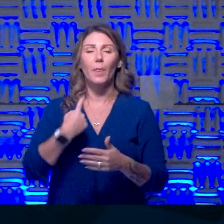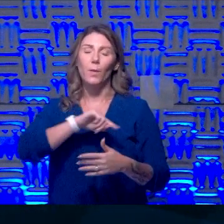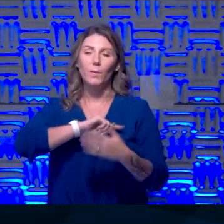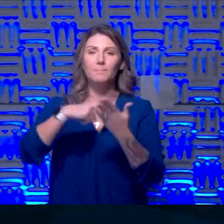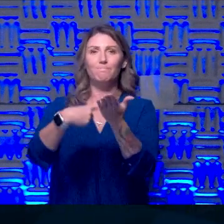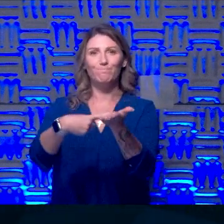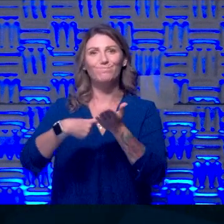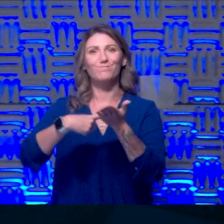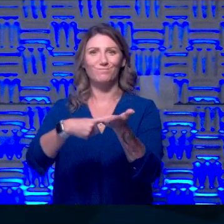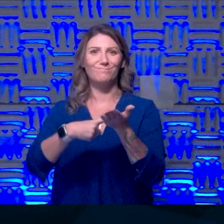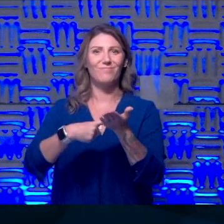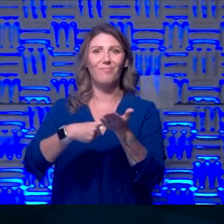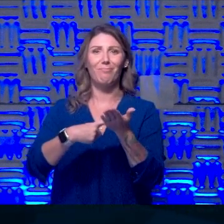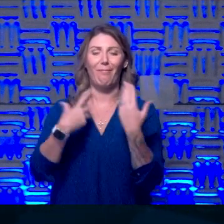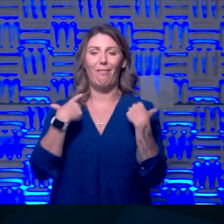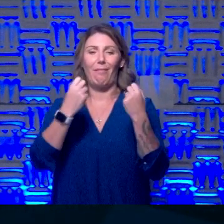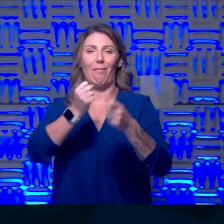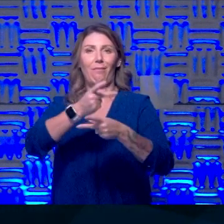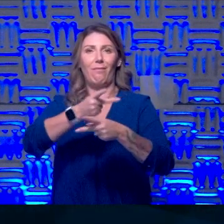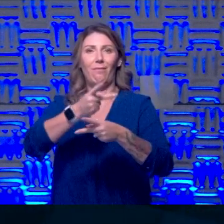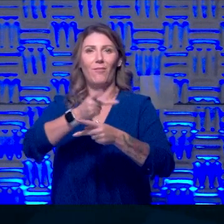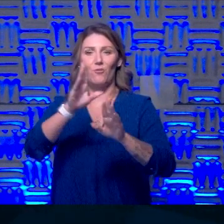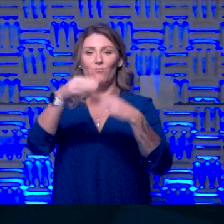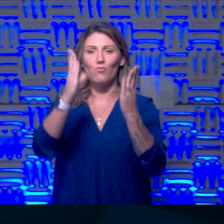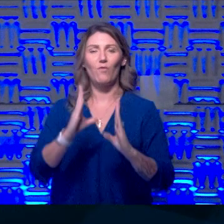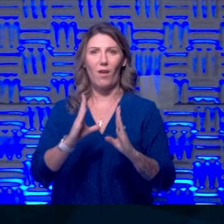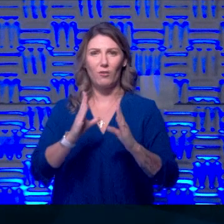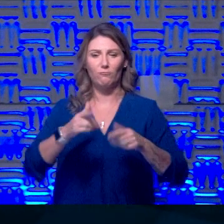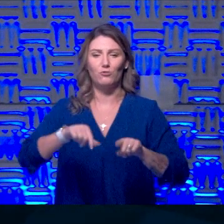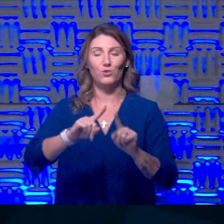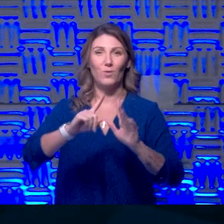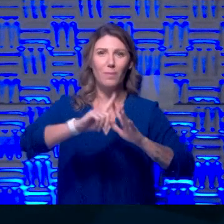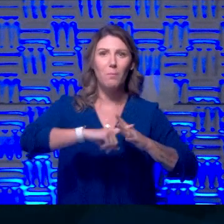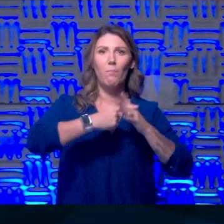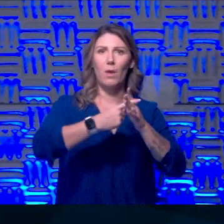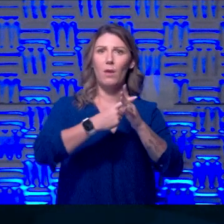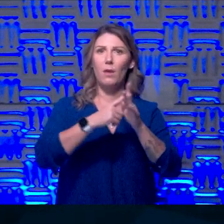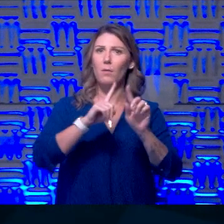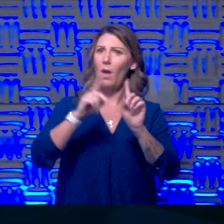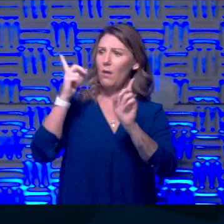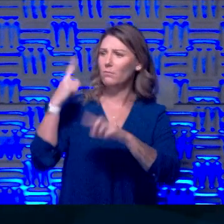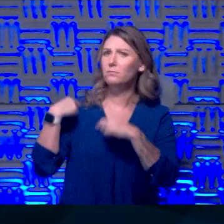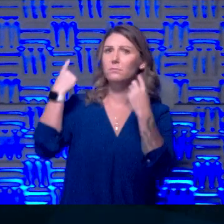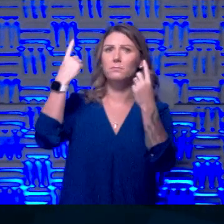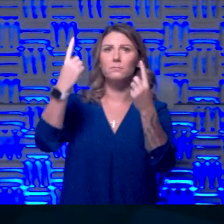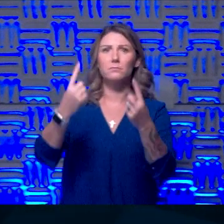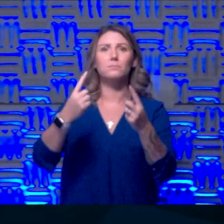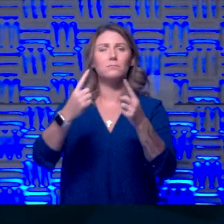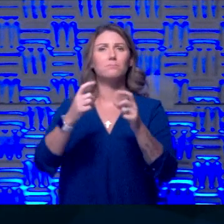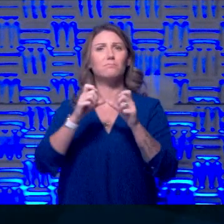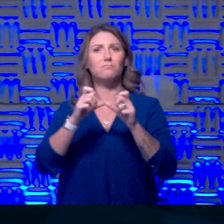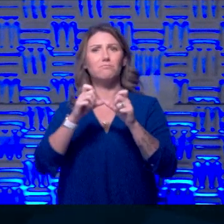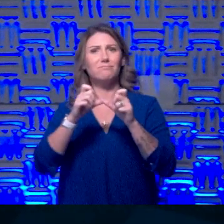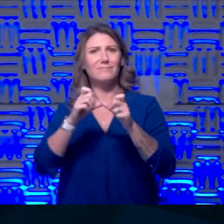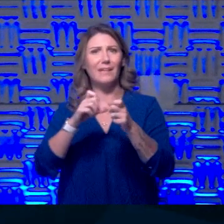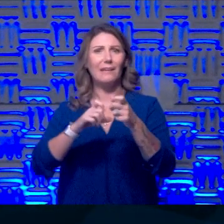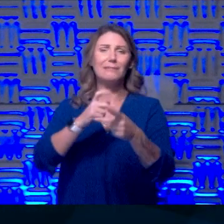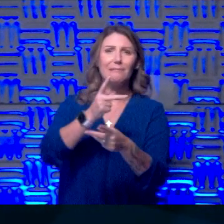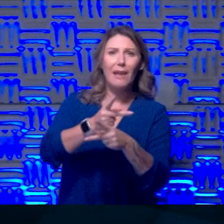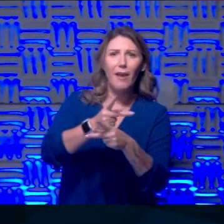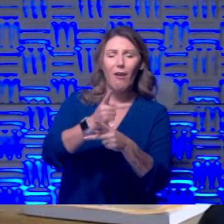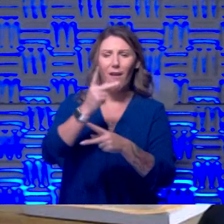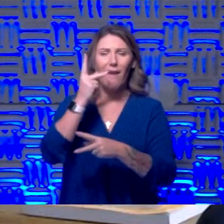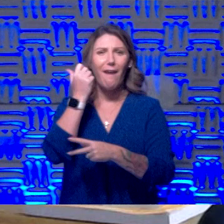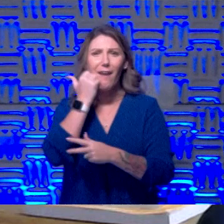about healthcare providers in the beginning of this, but they've continued to provide care every hour of every day,